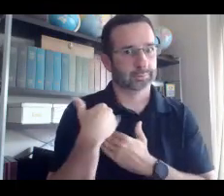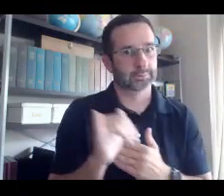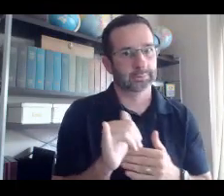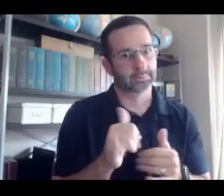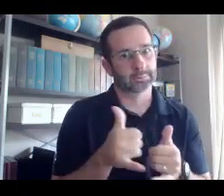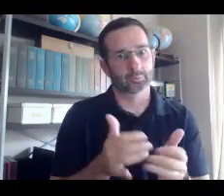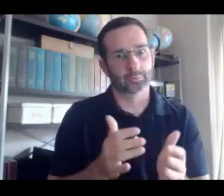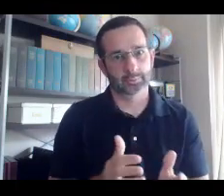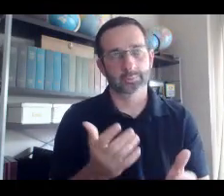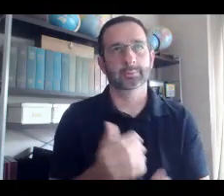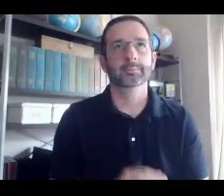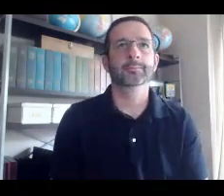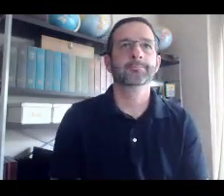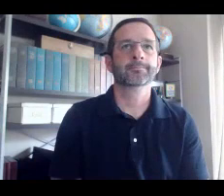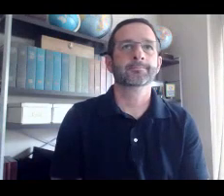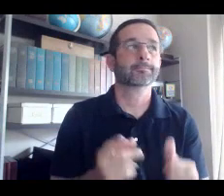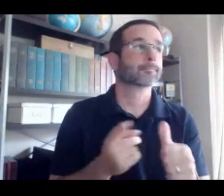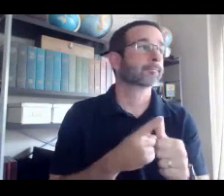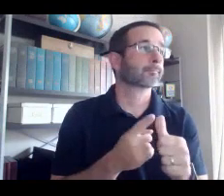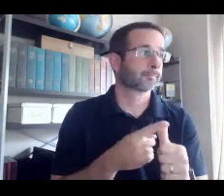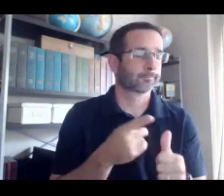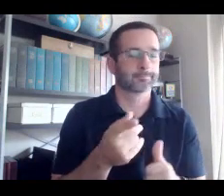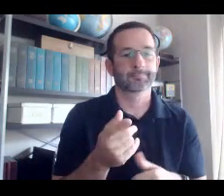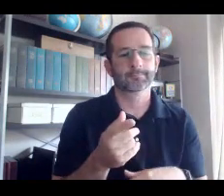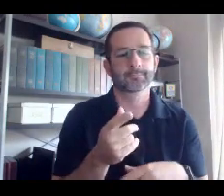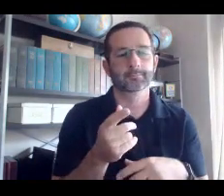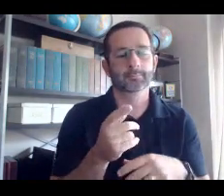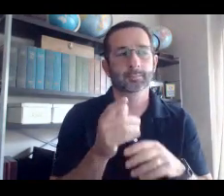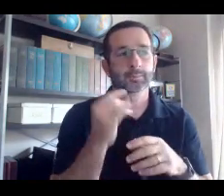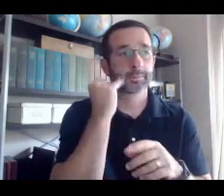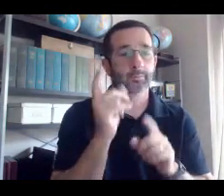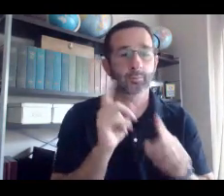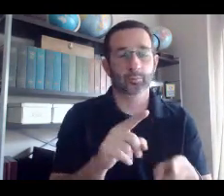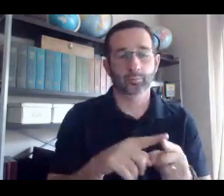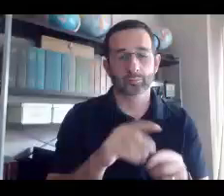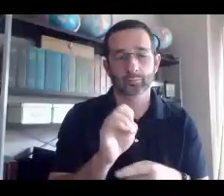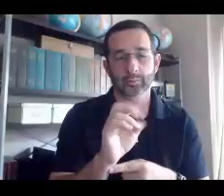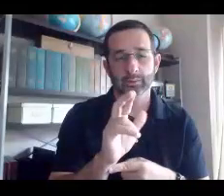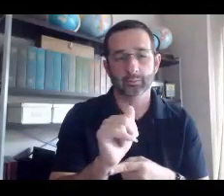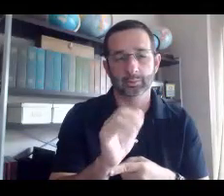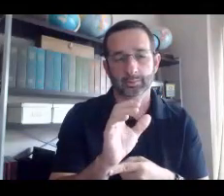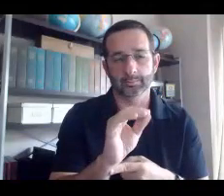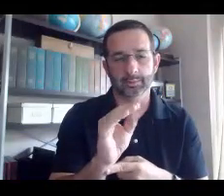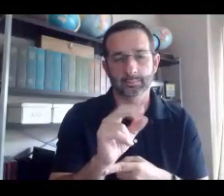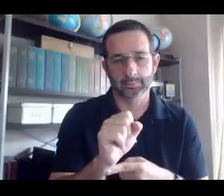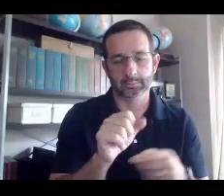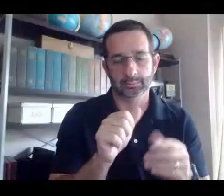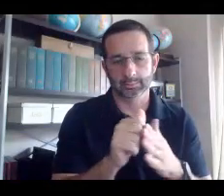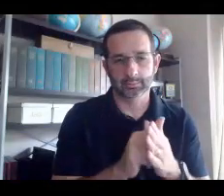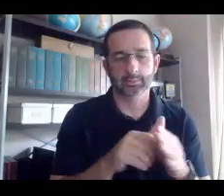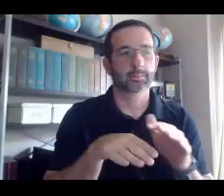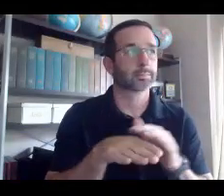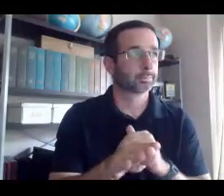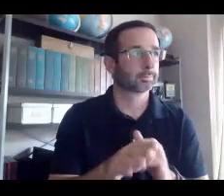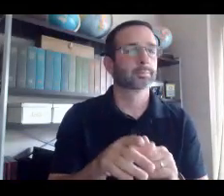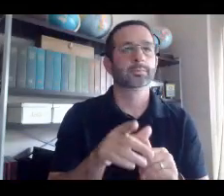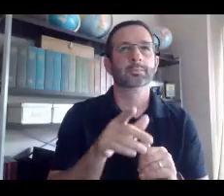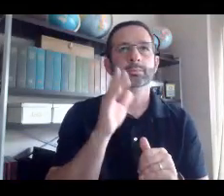All right, now we'll go through your responsibilities as an awardee. First being, if you go to